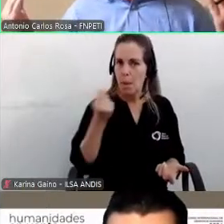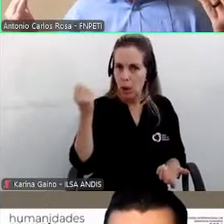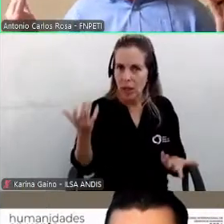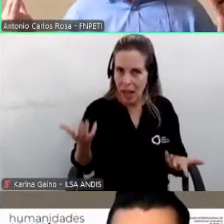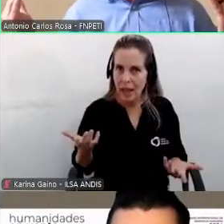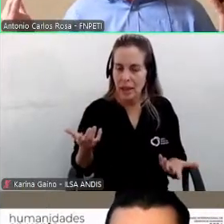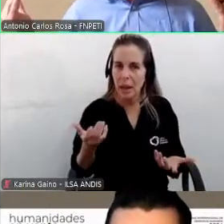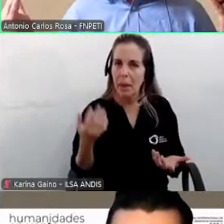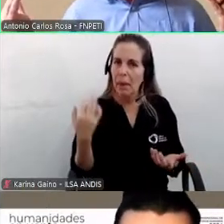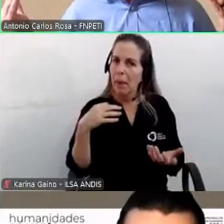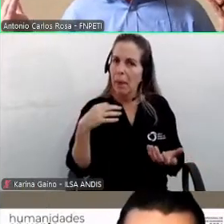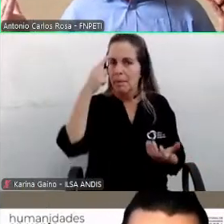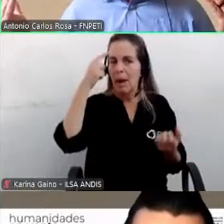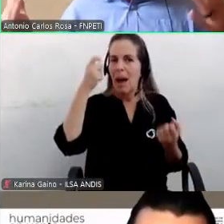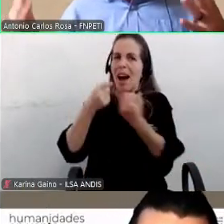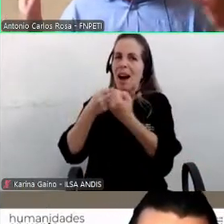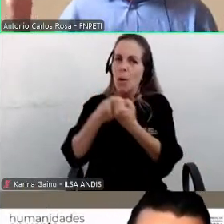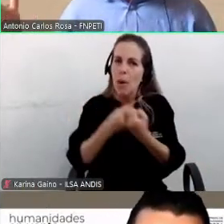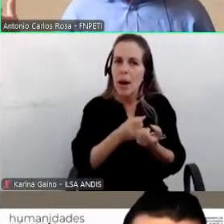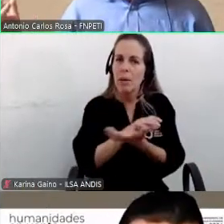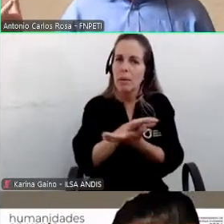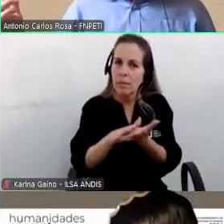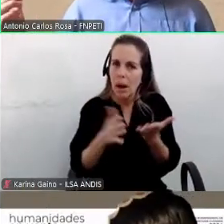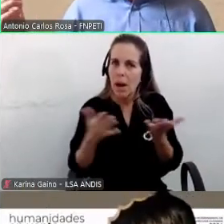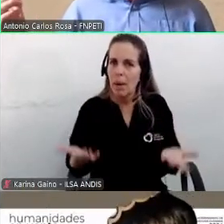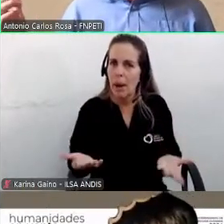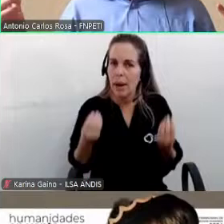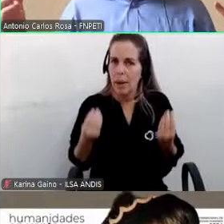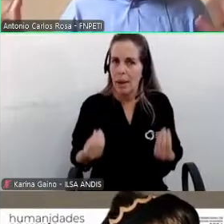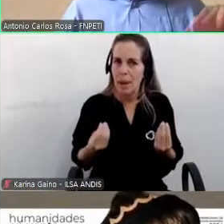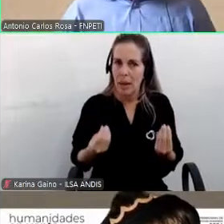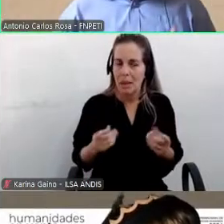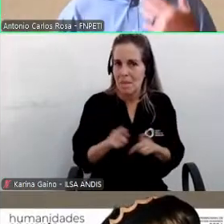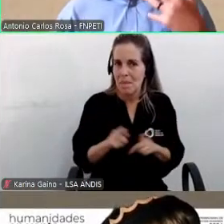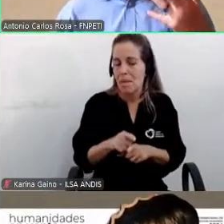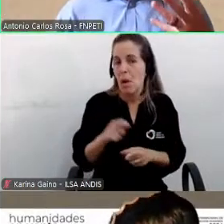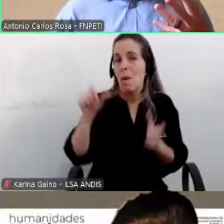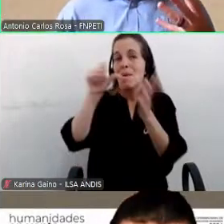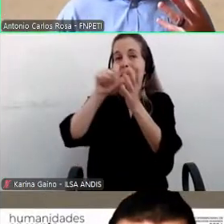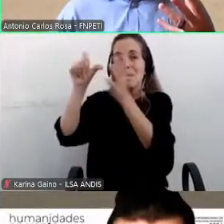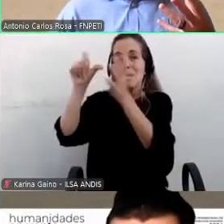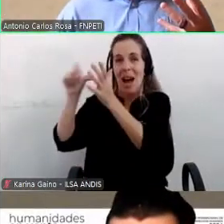Because this is a requirement that has been more and more